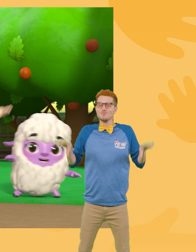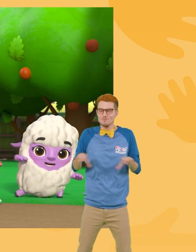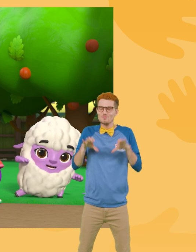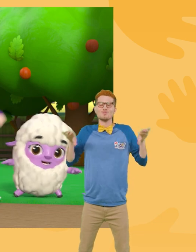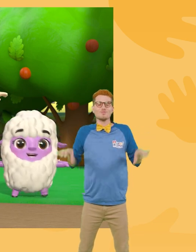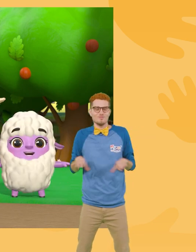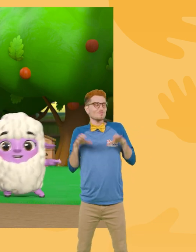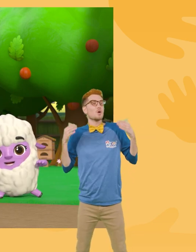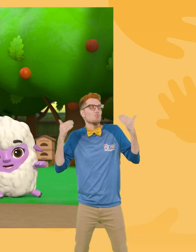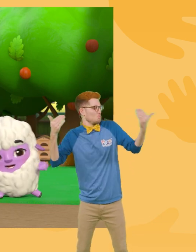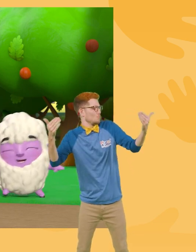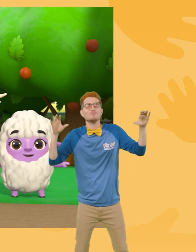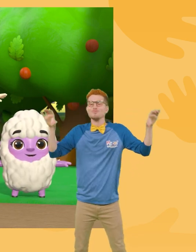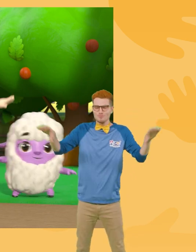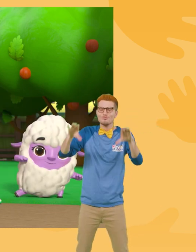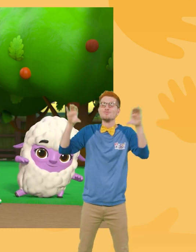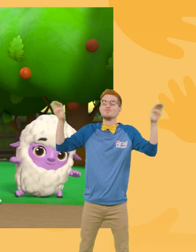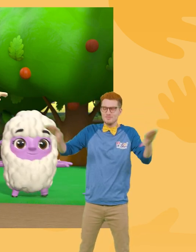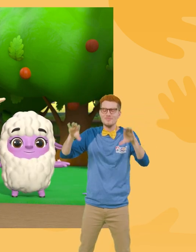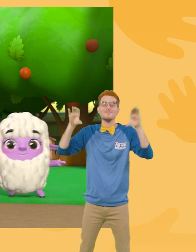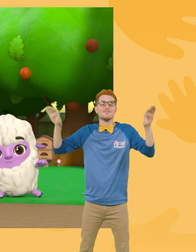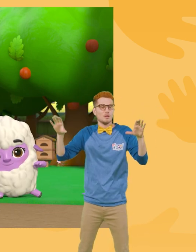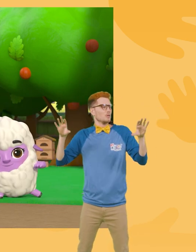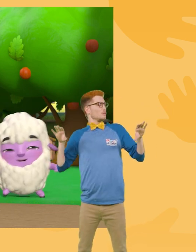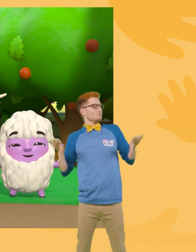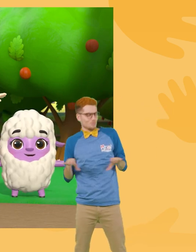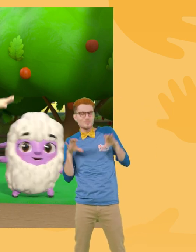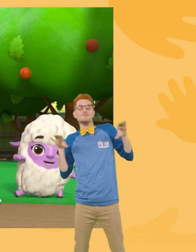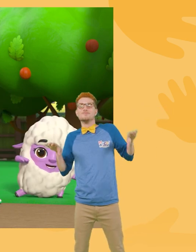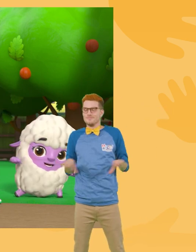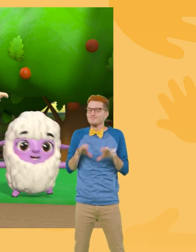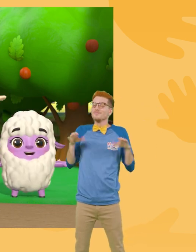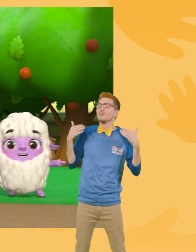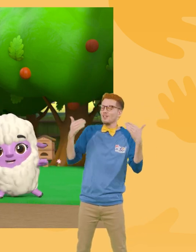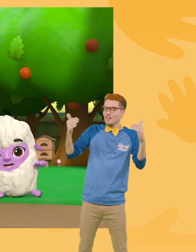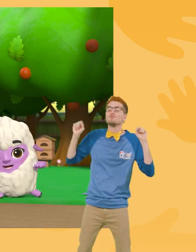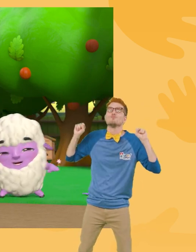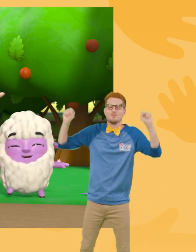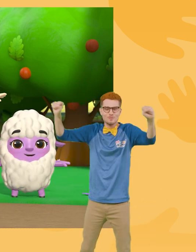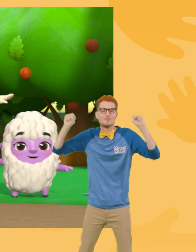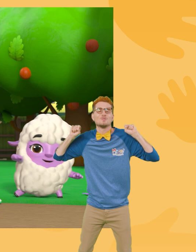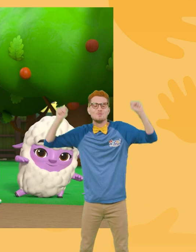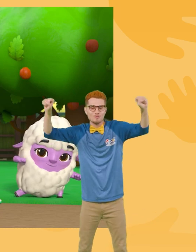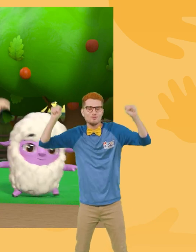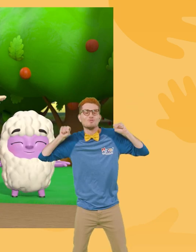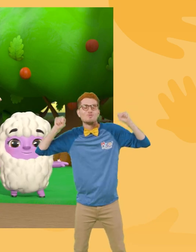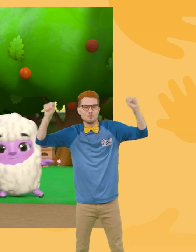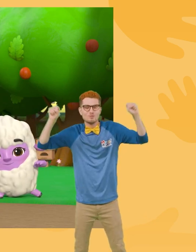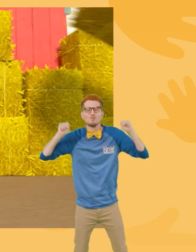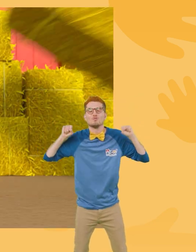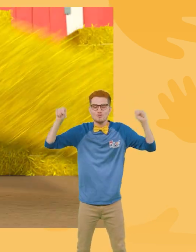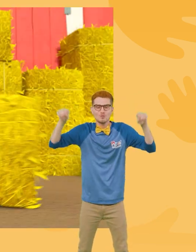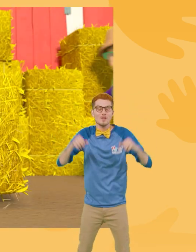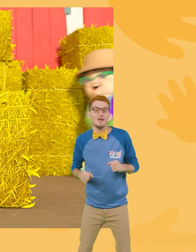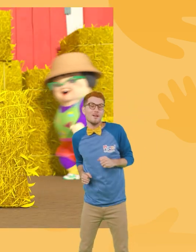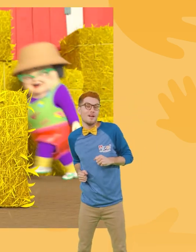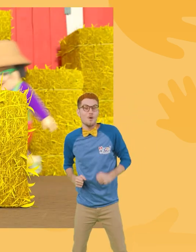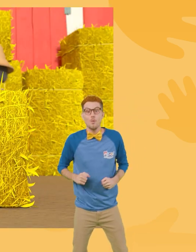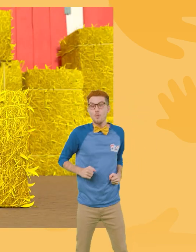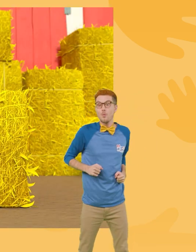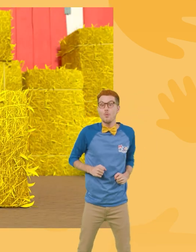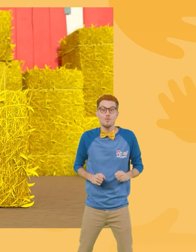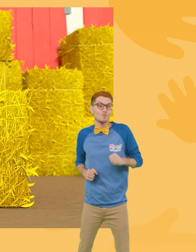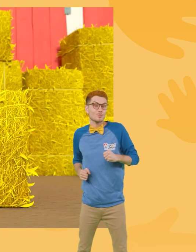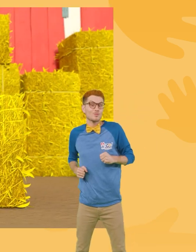Active, let's get active, active. Let's exercise.